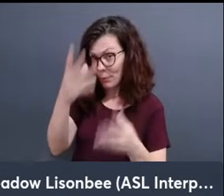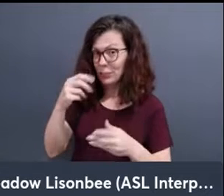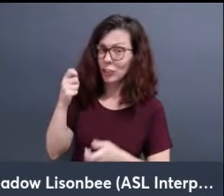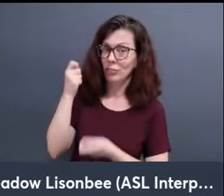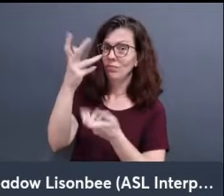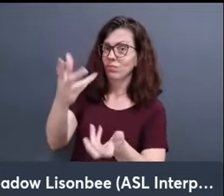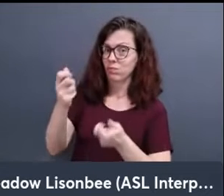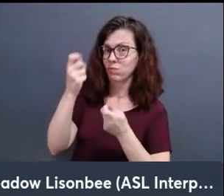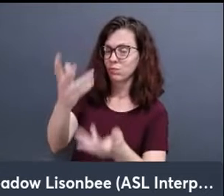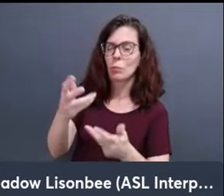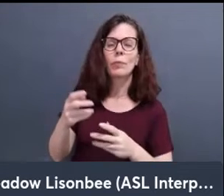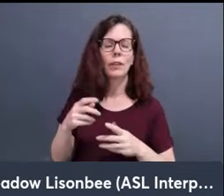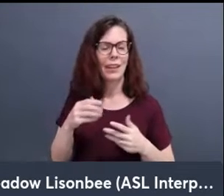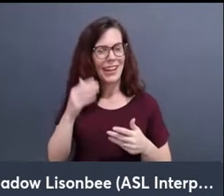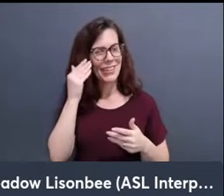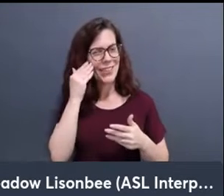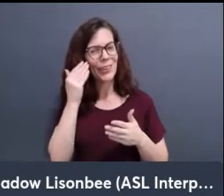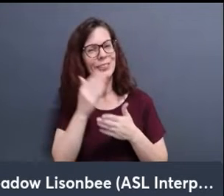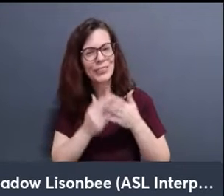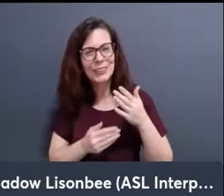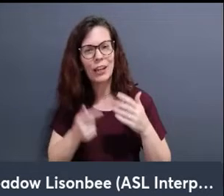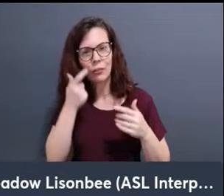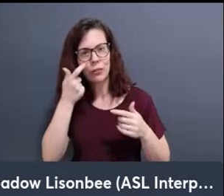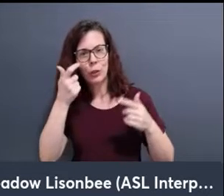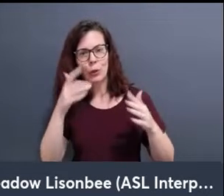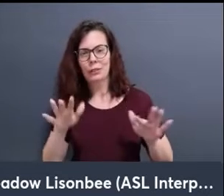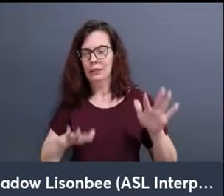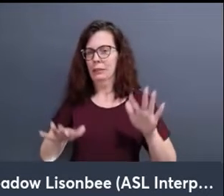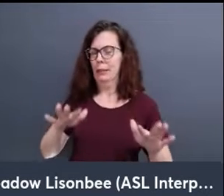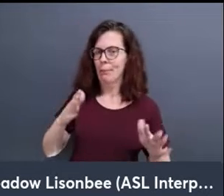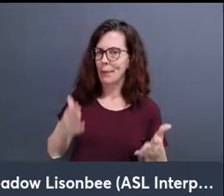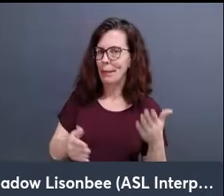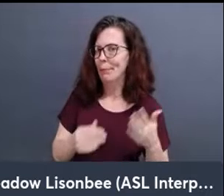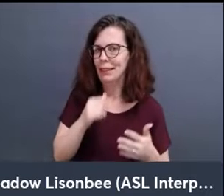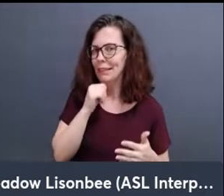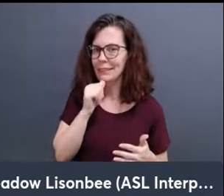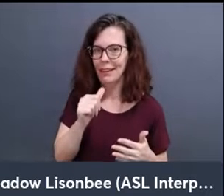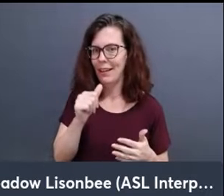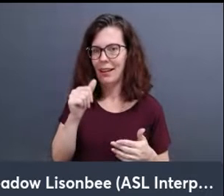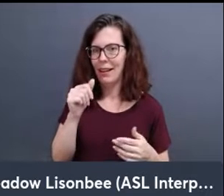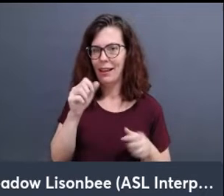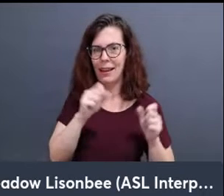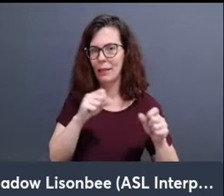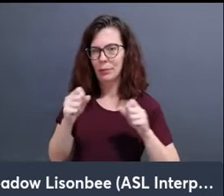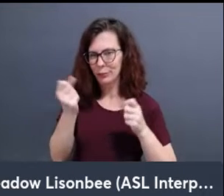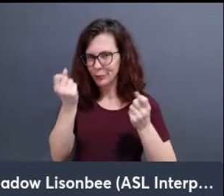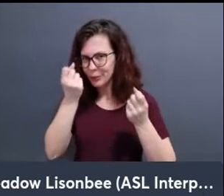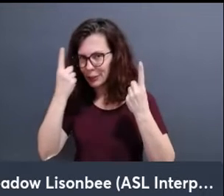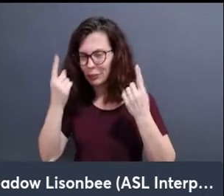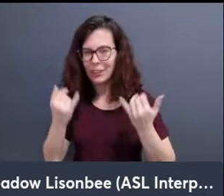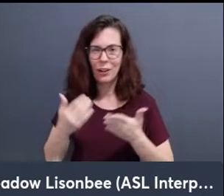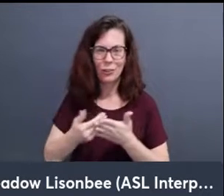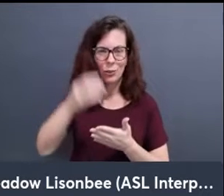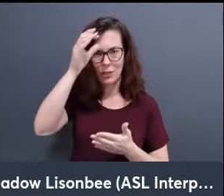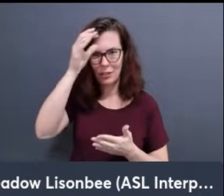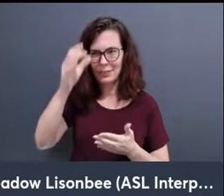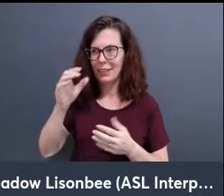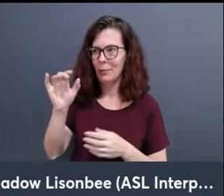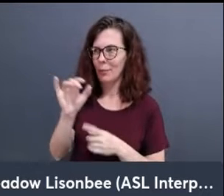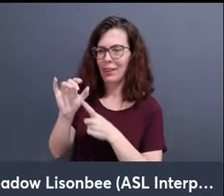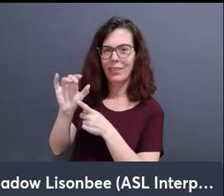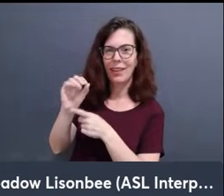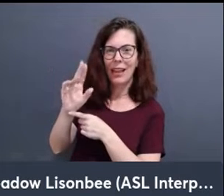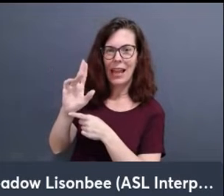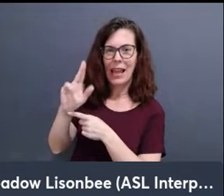now. And I know some viewers may not necessarily be able to connect the dots here for these new concepts like Outposts. But